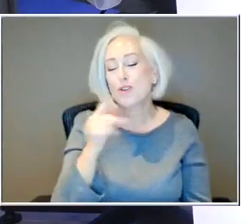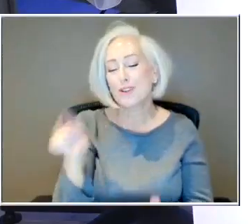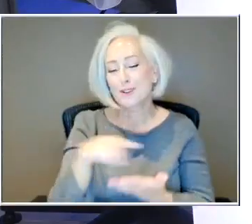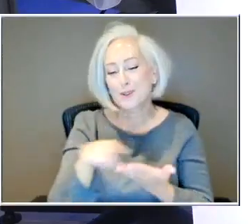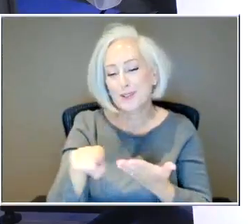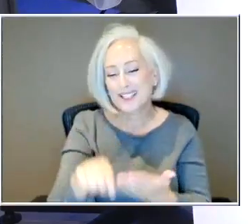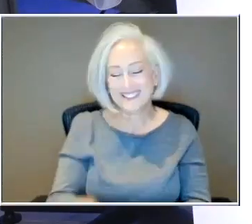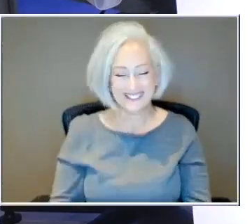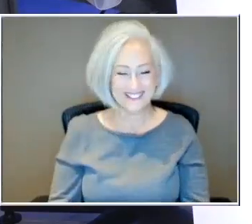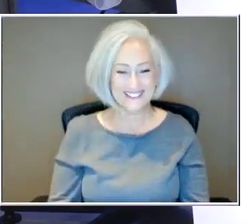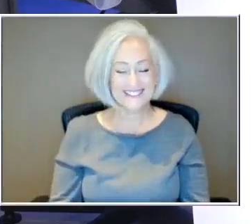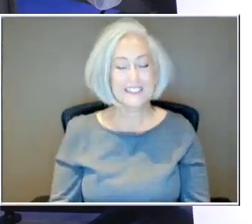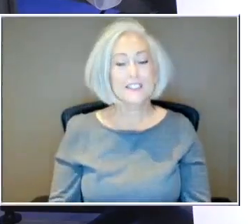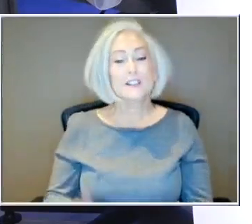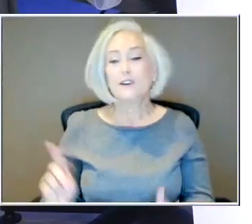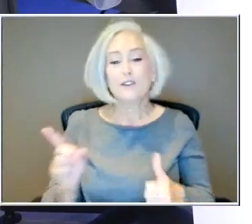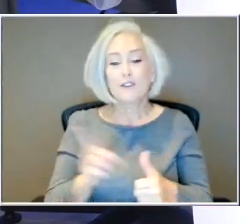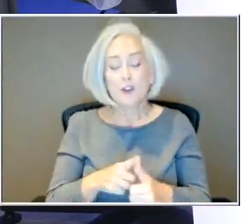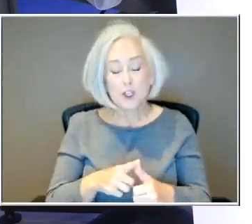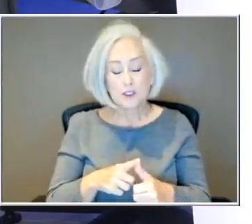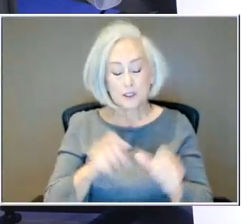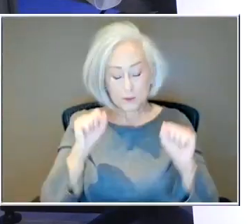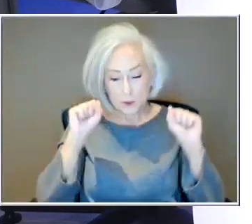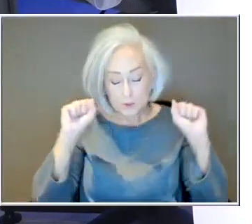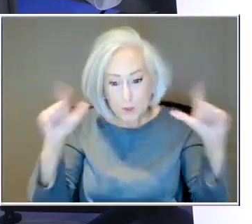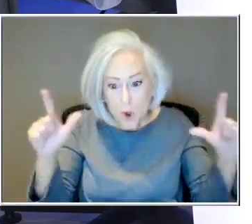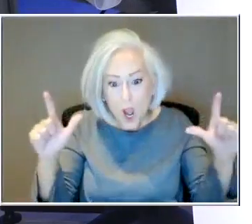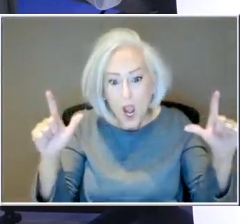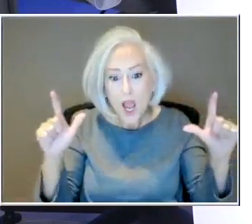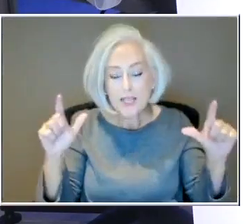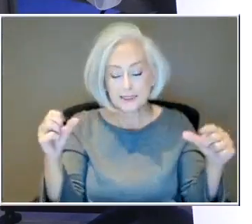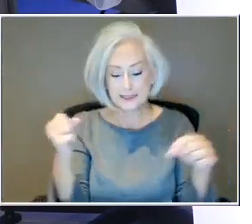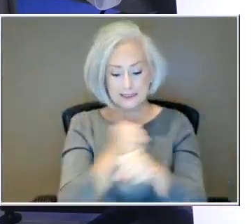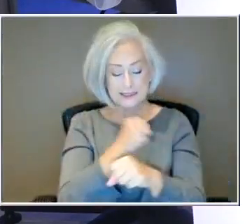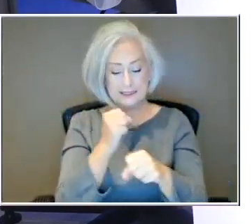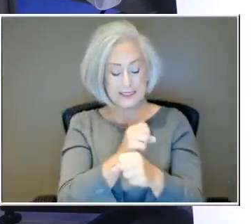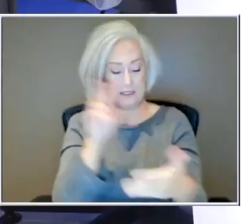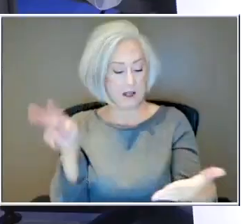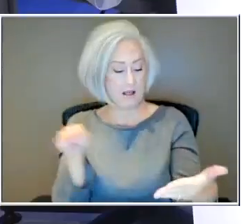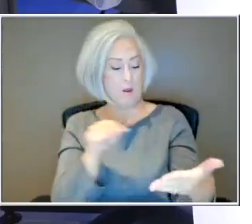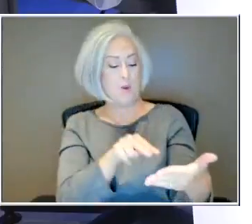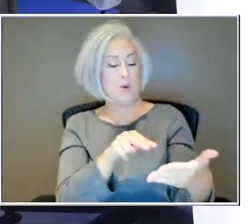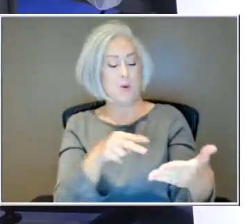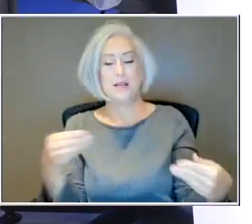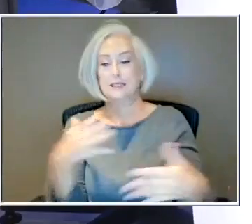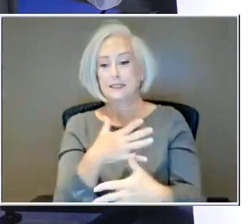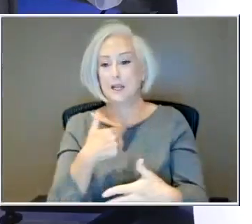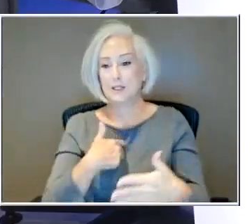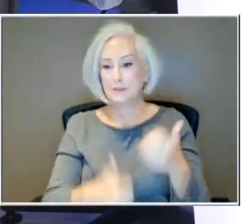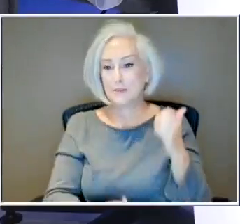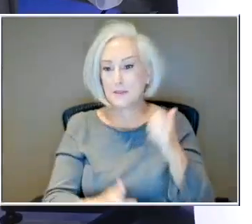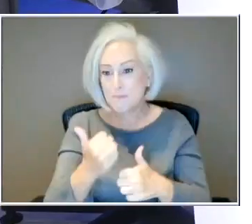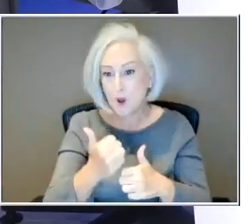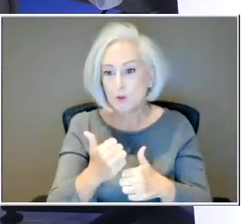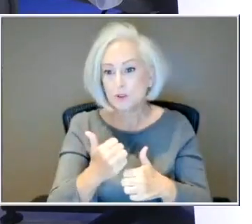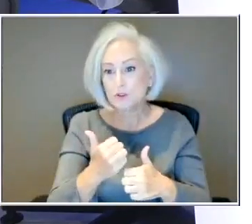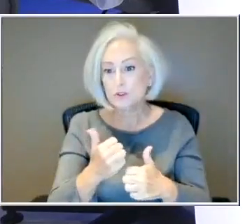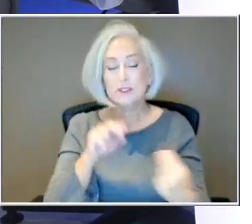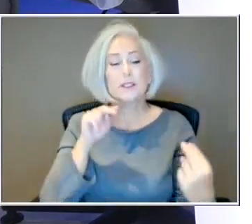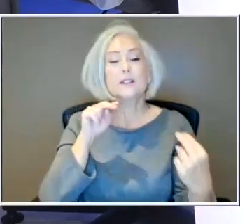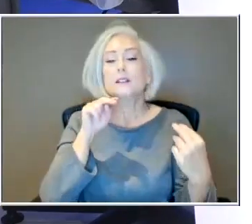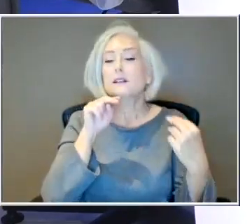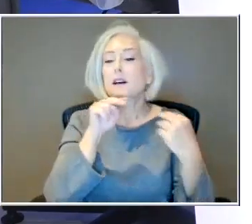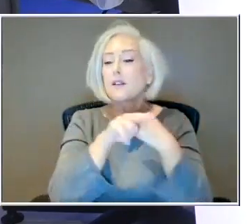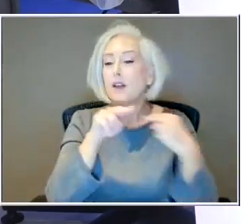with a startling statistic, and I was really surprised because this is the thing that actually scares me the most. But according to data from the National Highway Traffic Safety